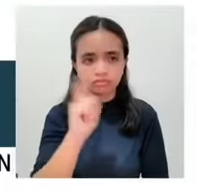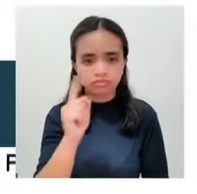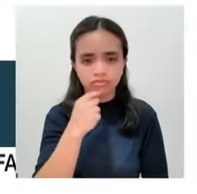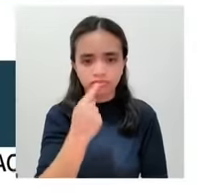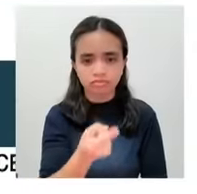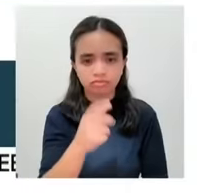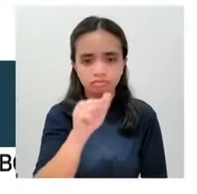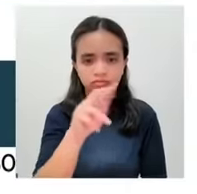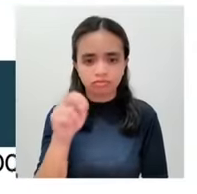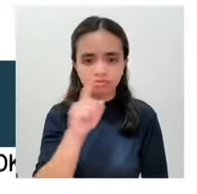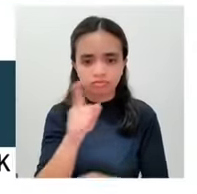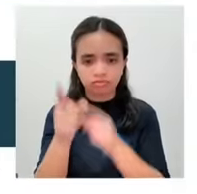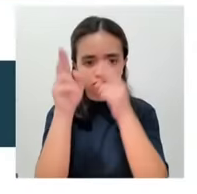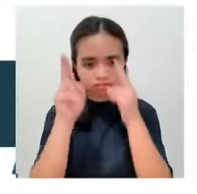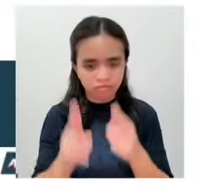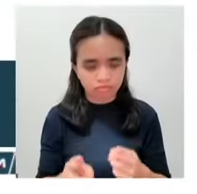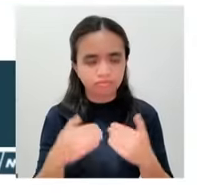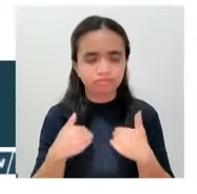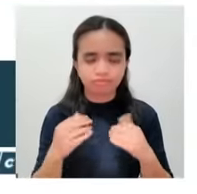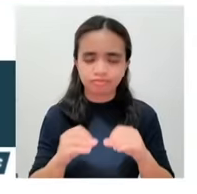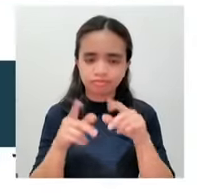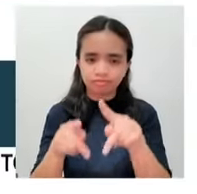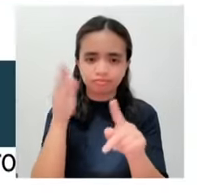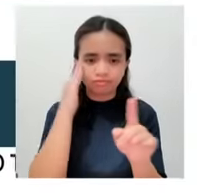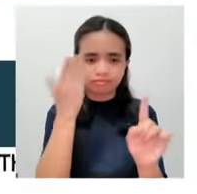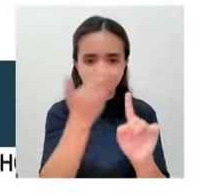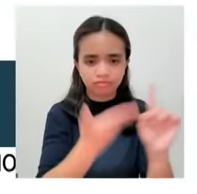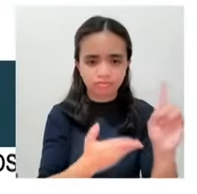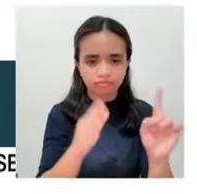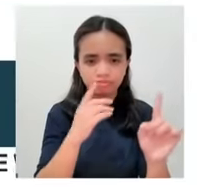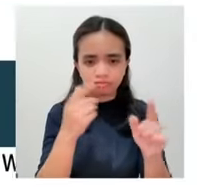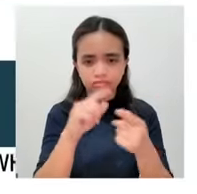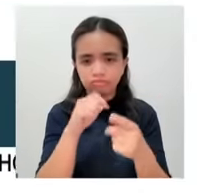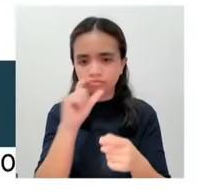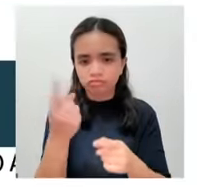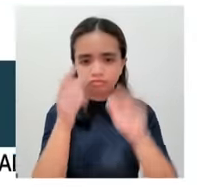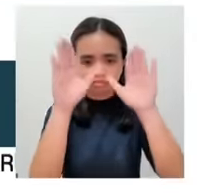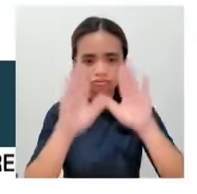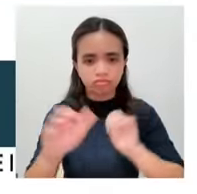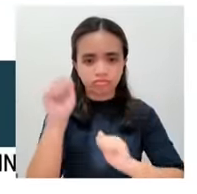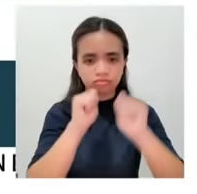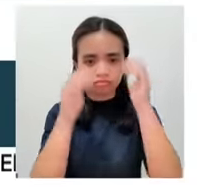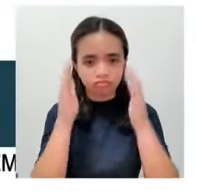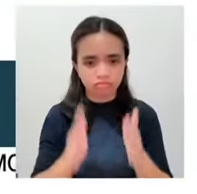was an honor and privilege to know you not just as the great actress that you were,